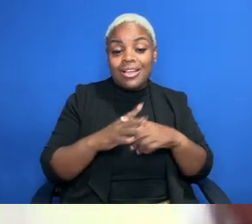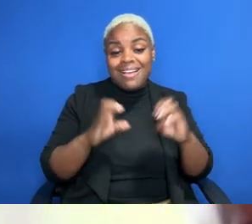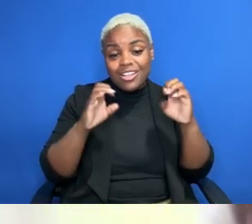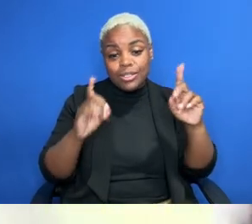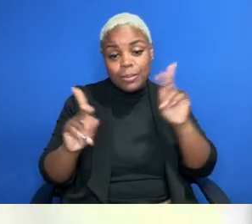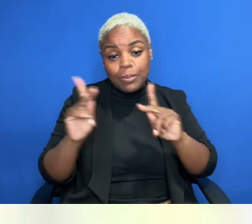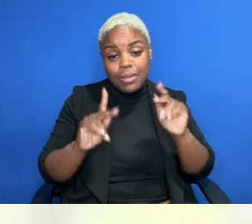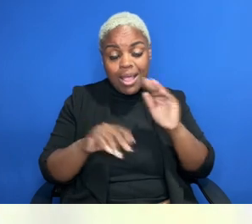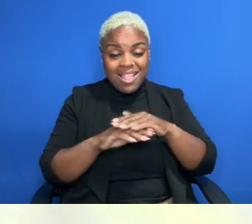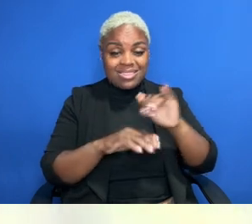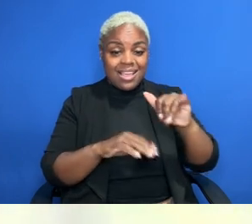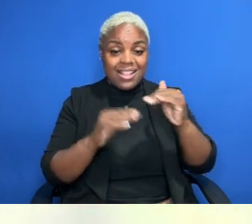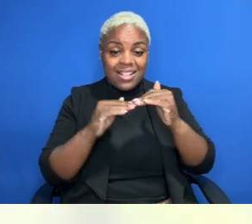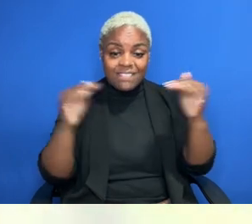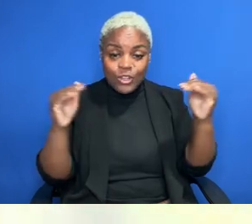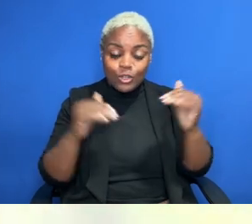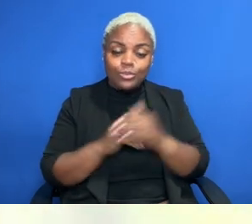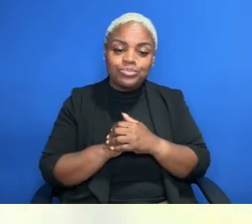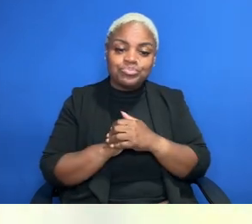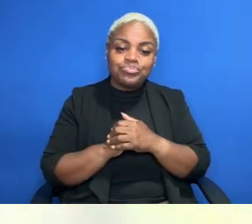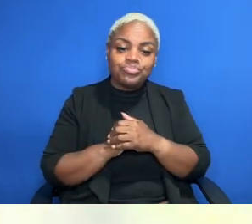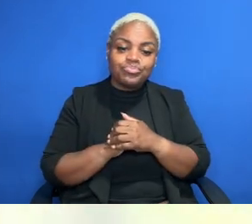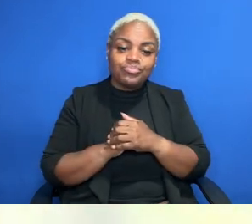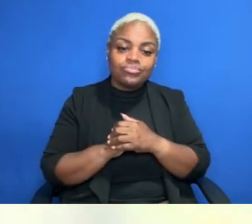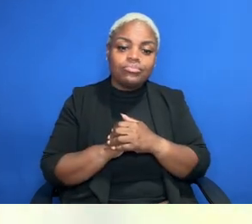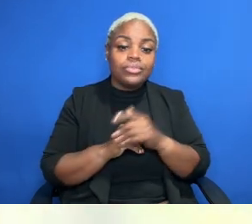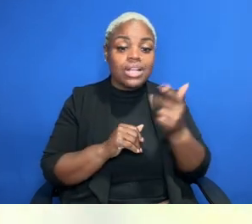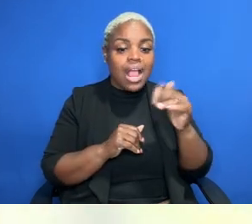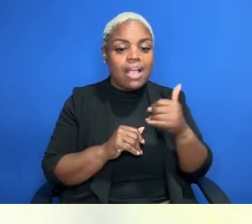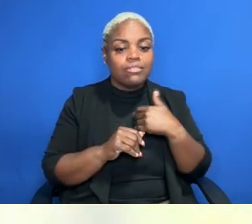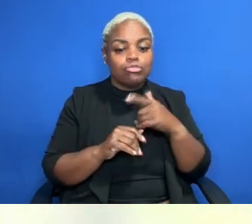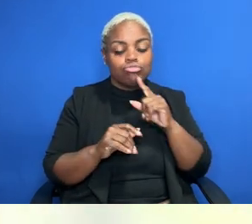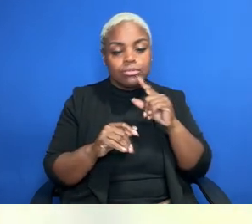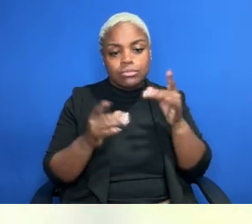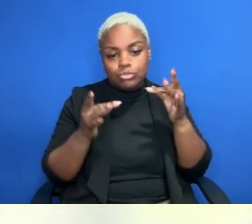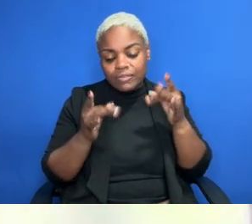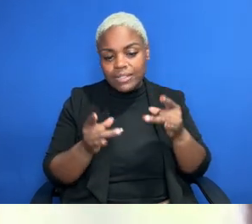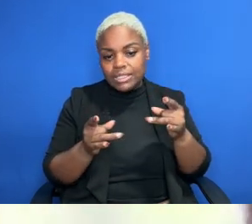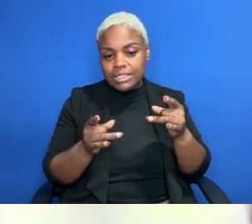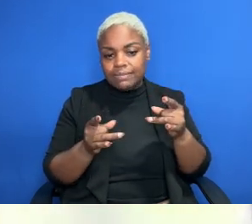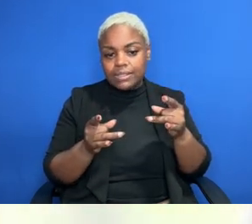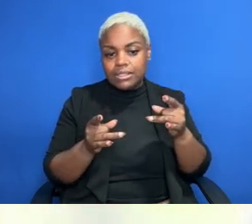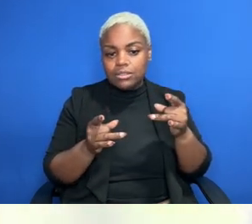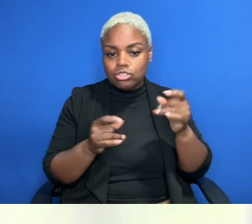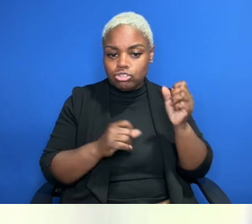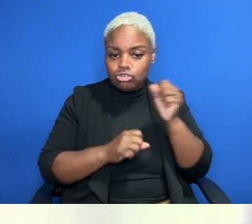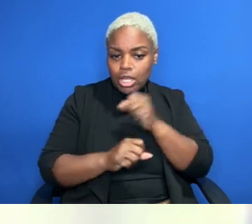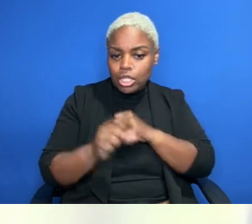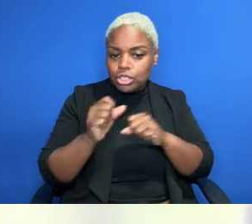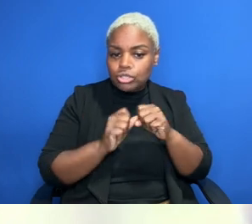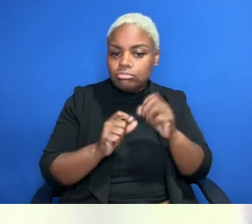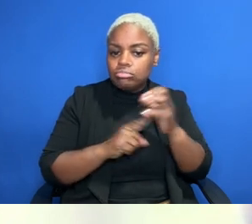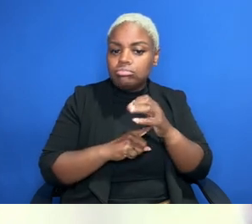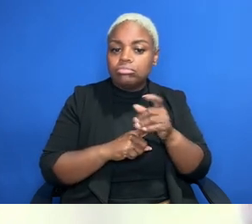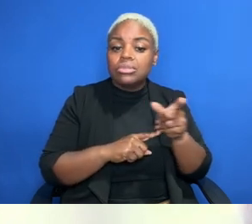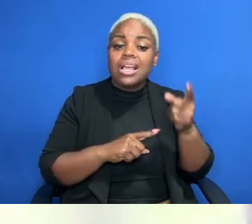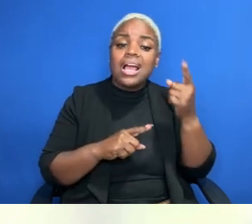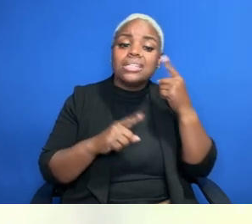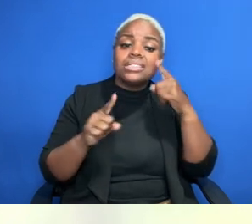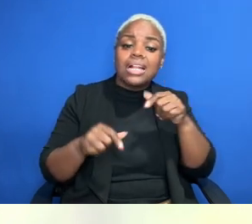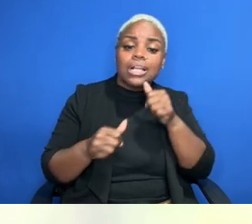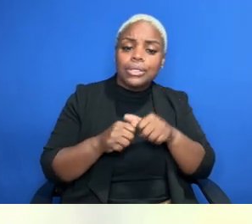highlights, but start educating people at that level. Guy has a very effective